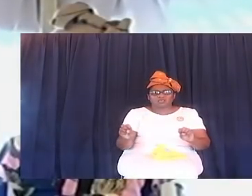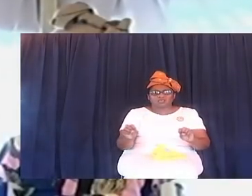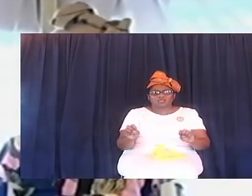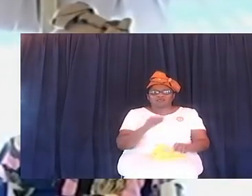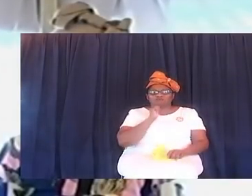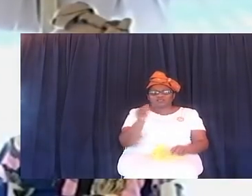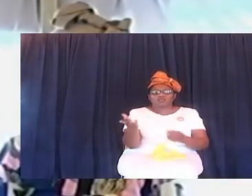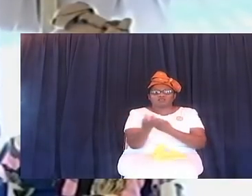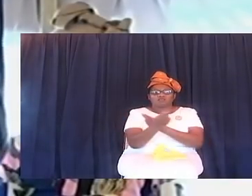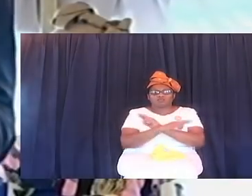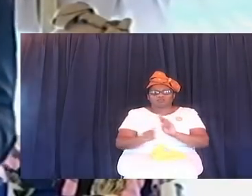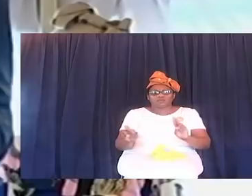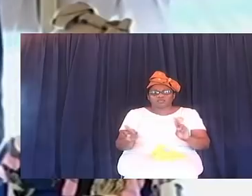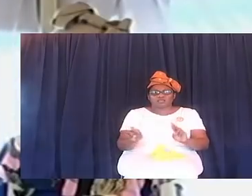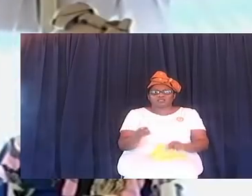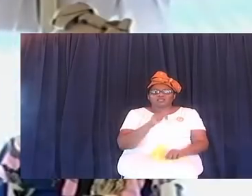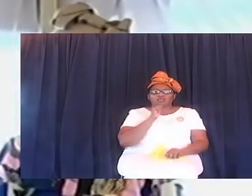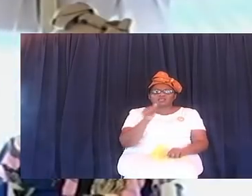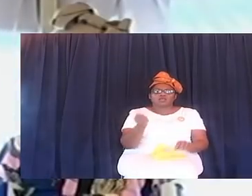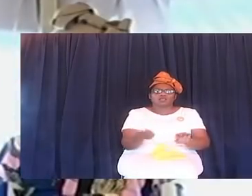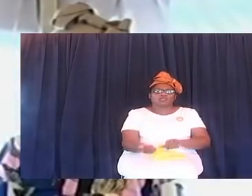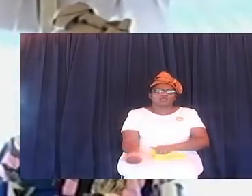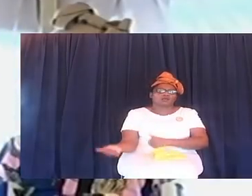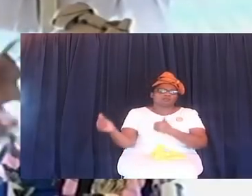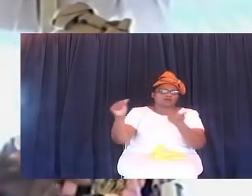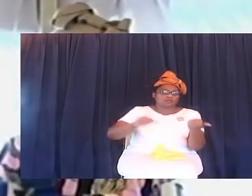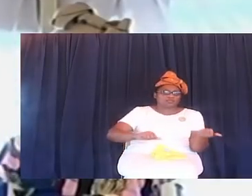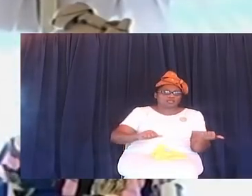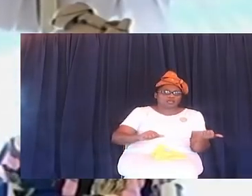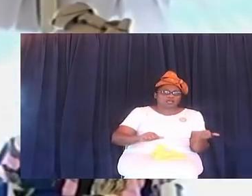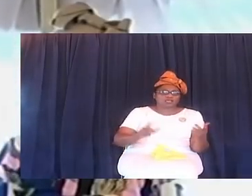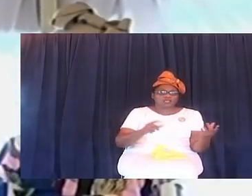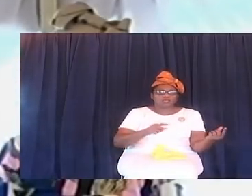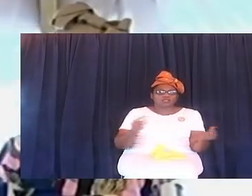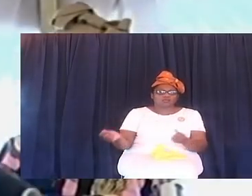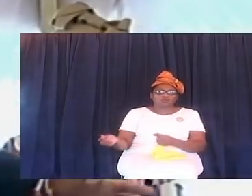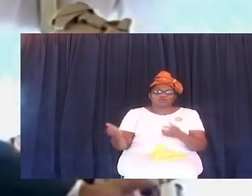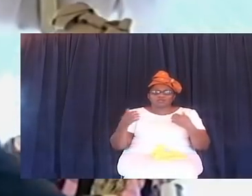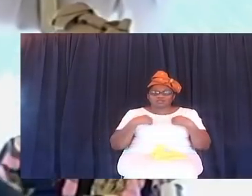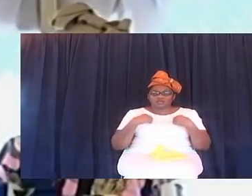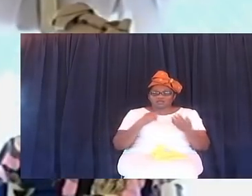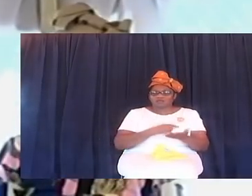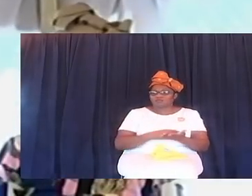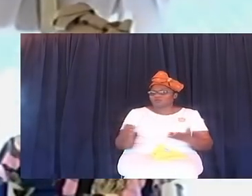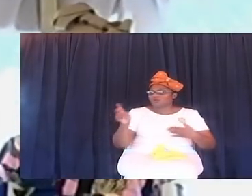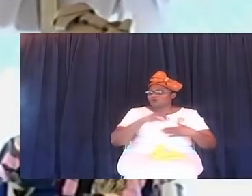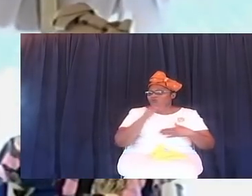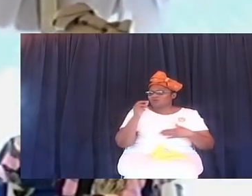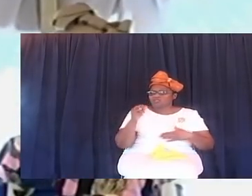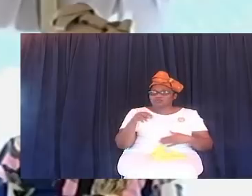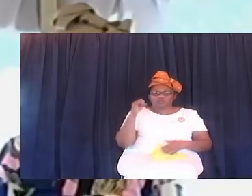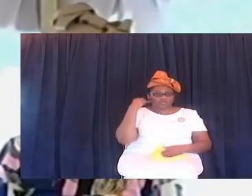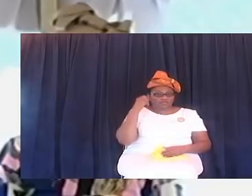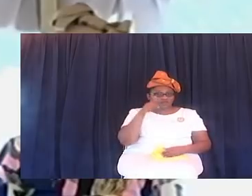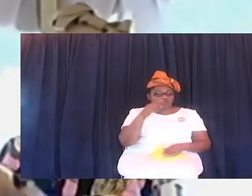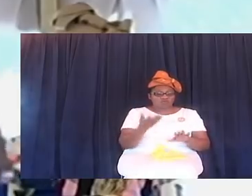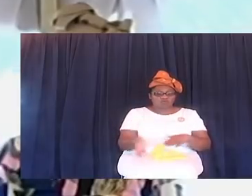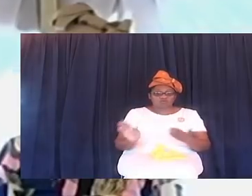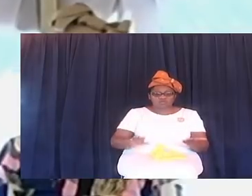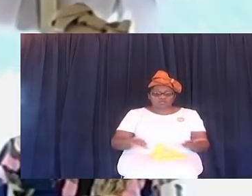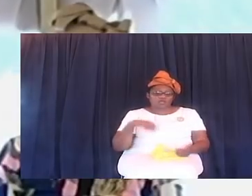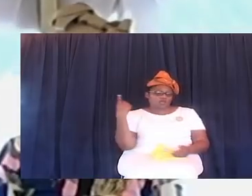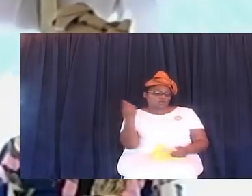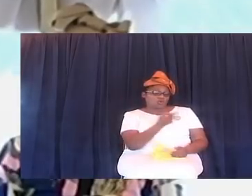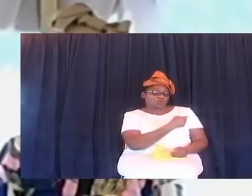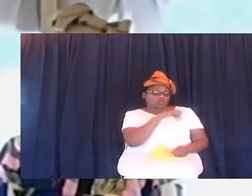the Lord Jesus Christ, you don't have the Holy Ghost, then if you should die, we can't say the same for you. Amen. But